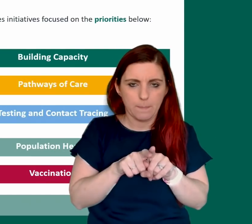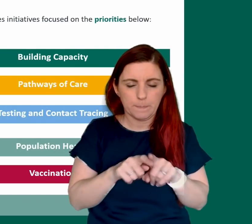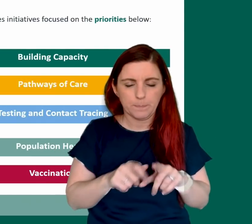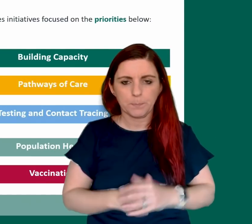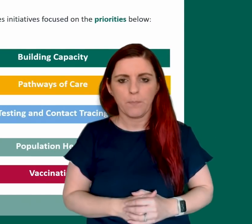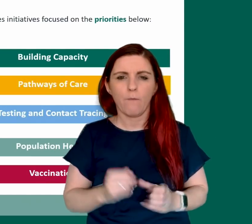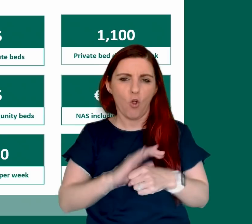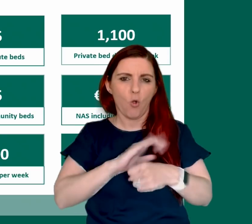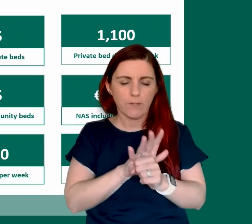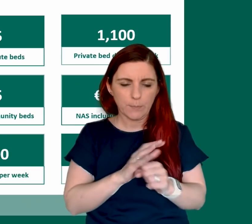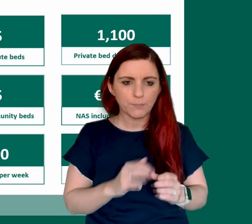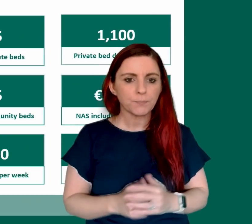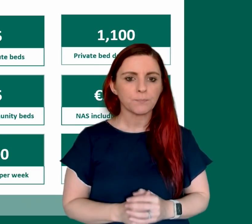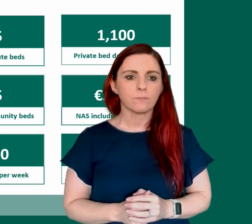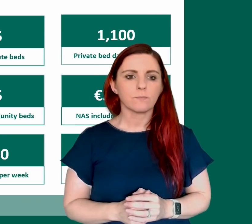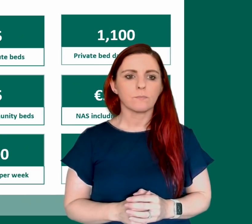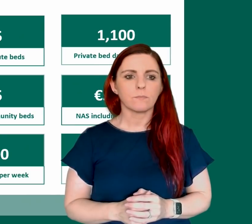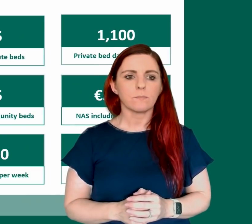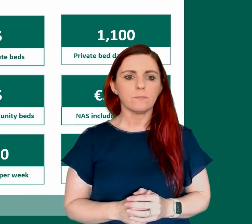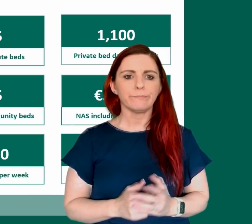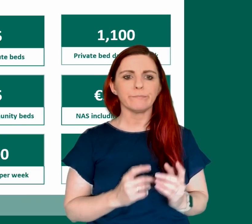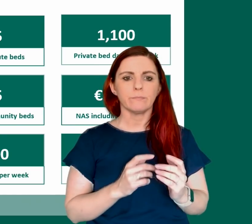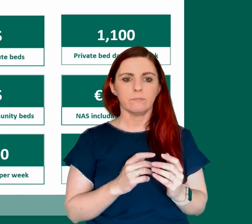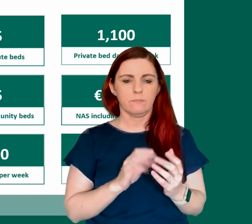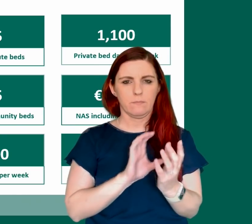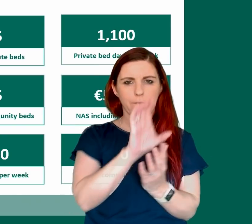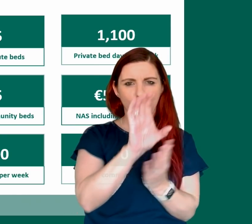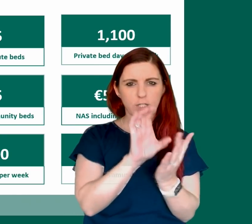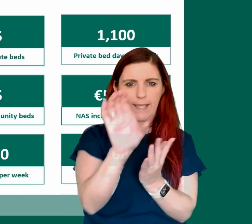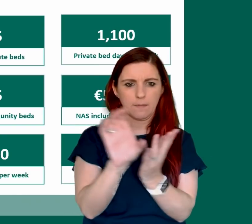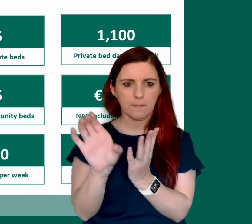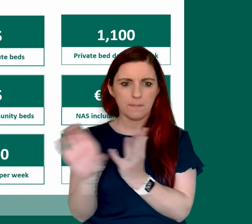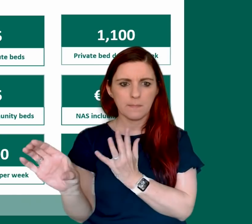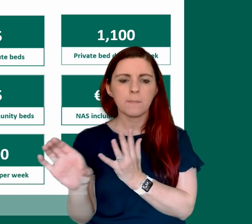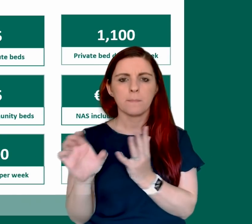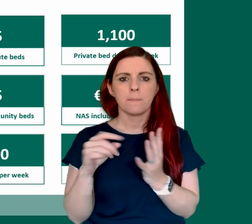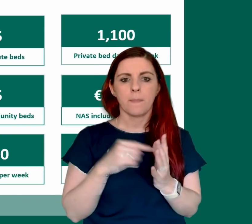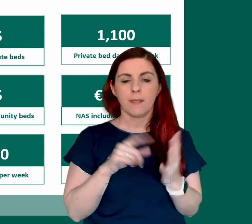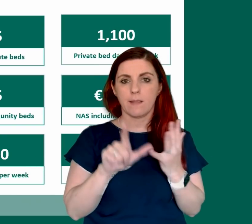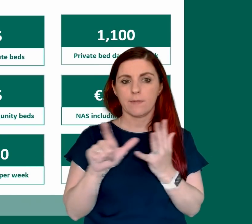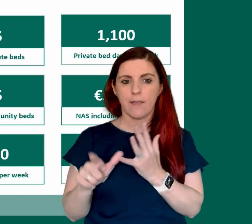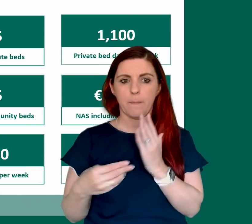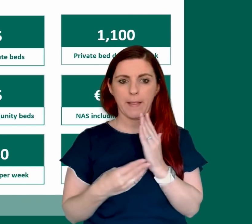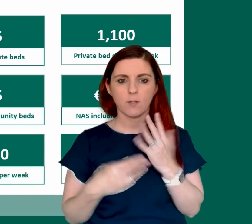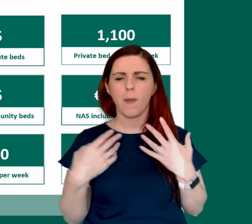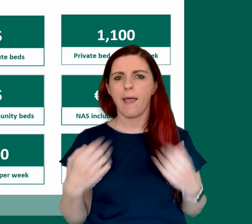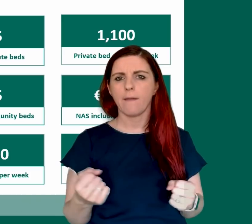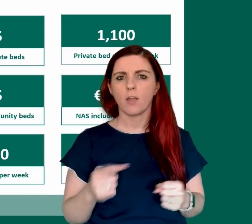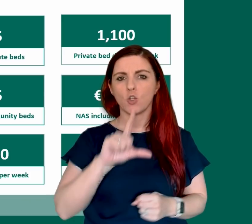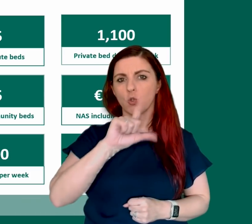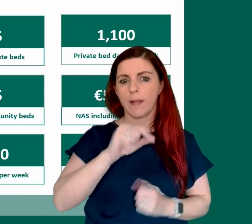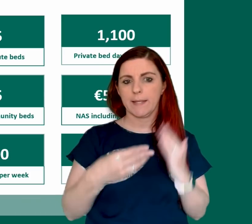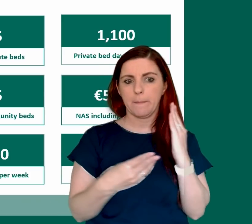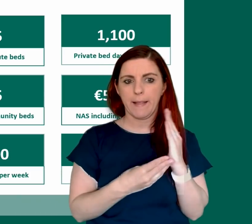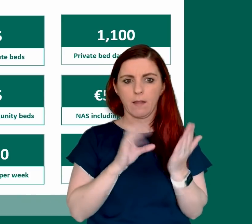well. The key allocations within that, there's some big chunks within the 77 million. So we have 20 million there